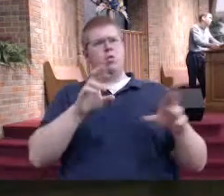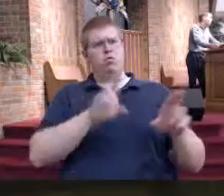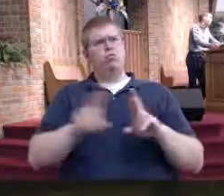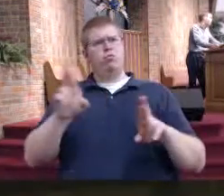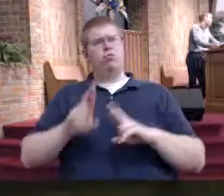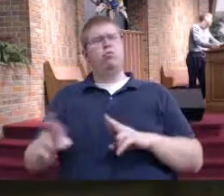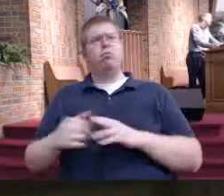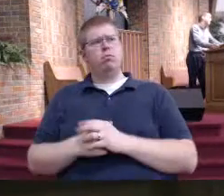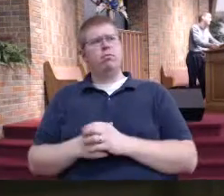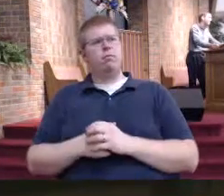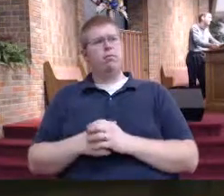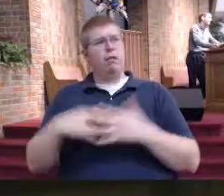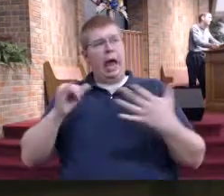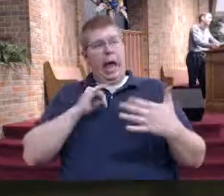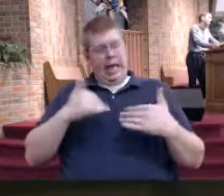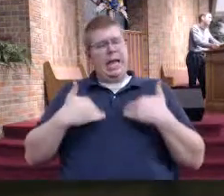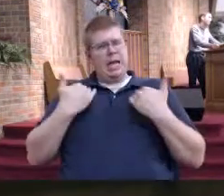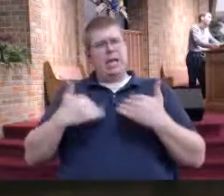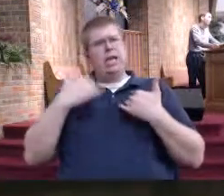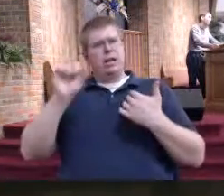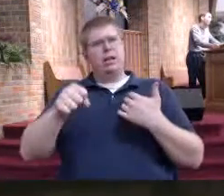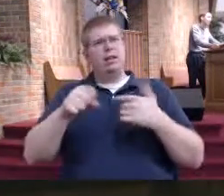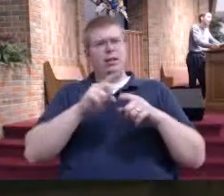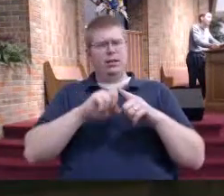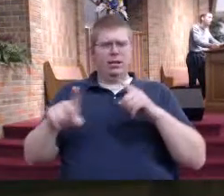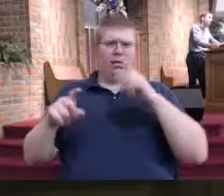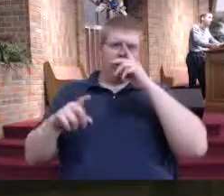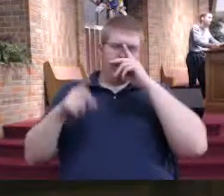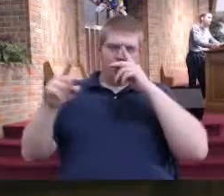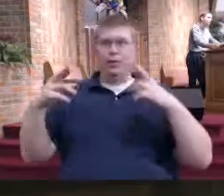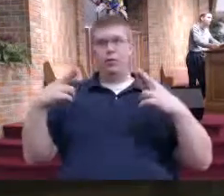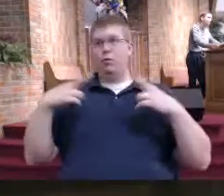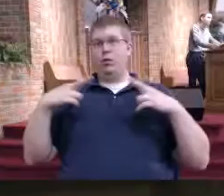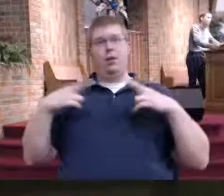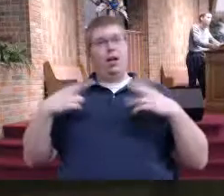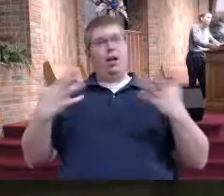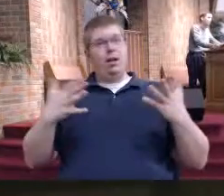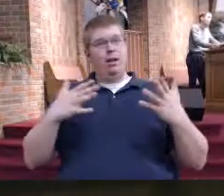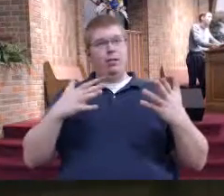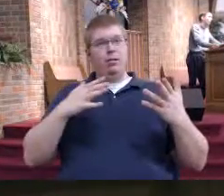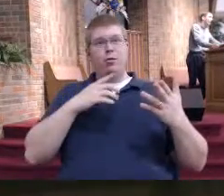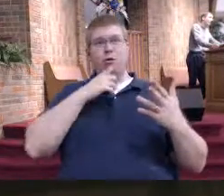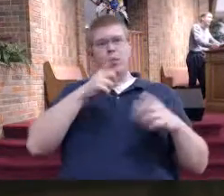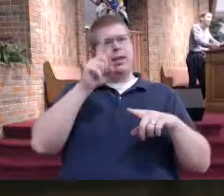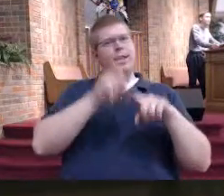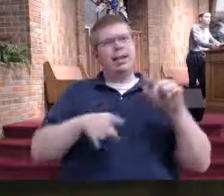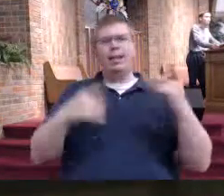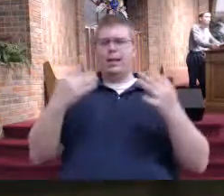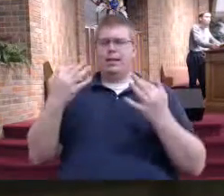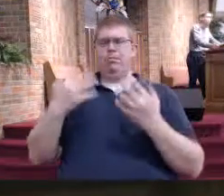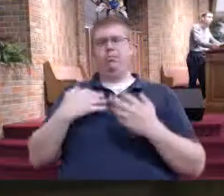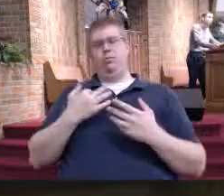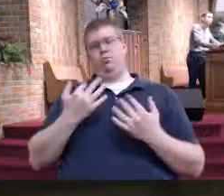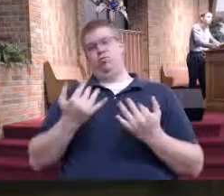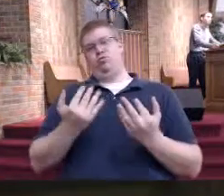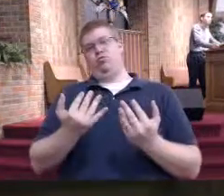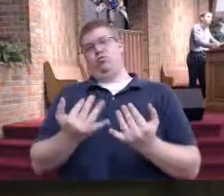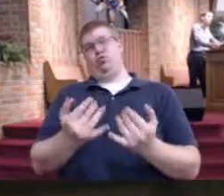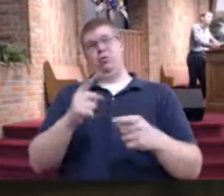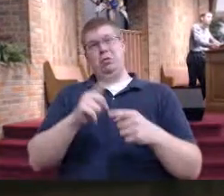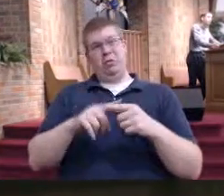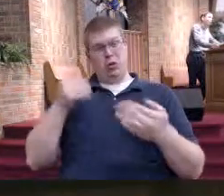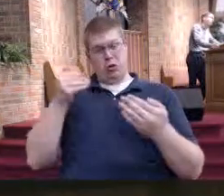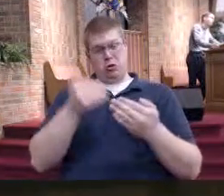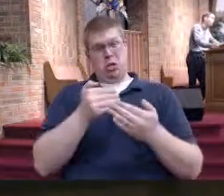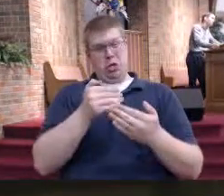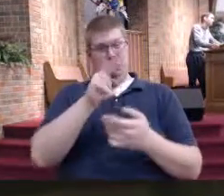I'm still pretty young, but of course, the funny thing about retirement is you can't wait to the last 2 years and expect